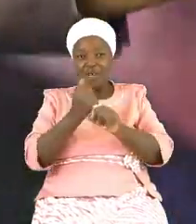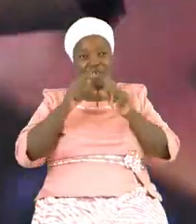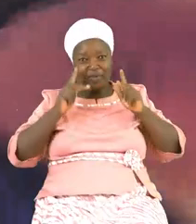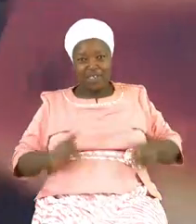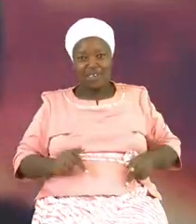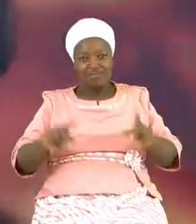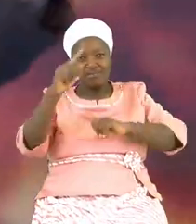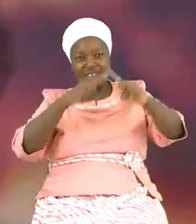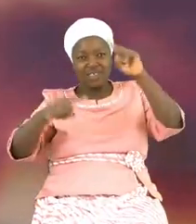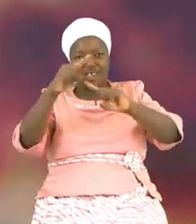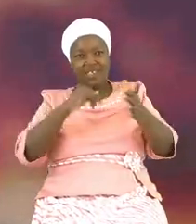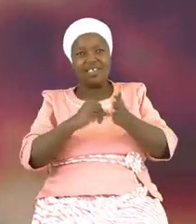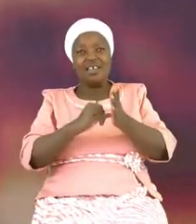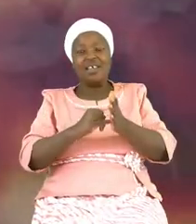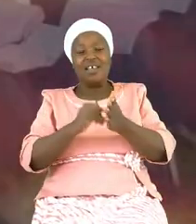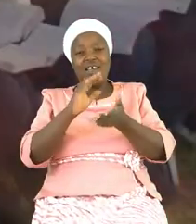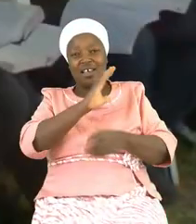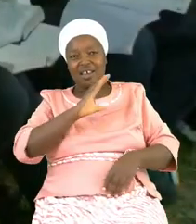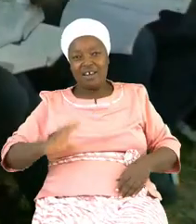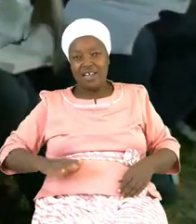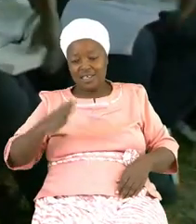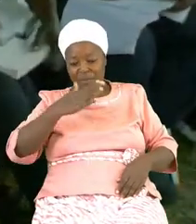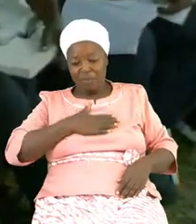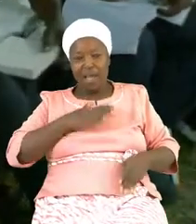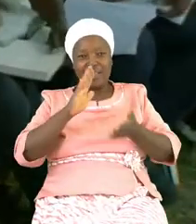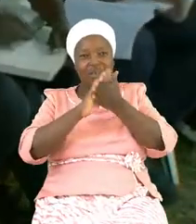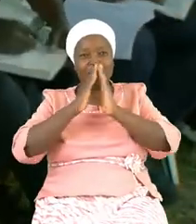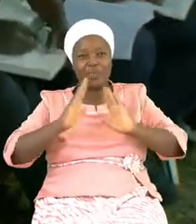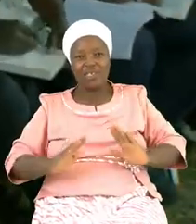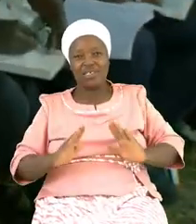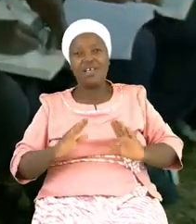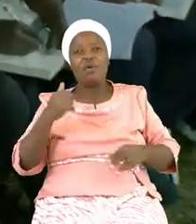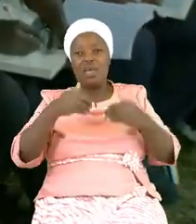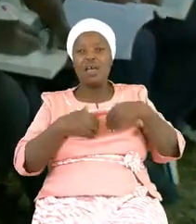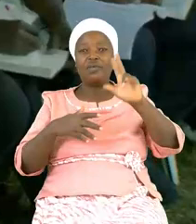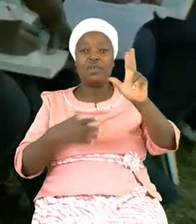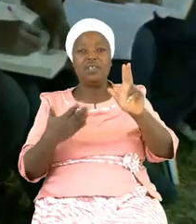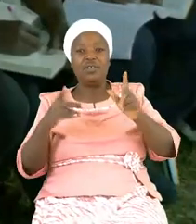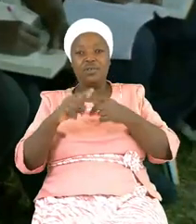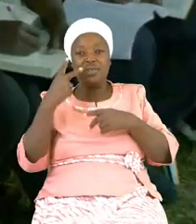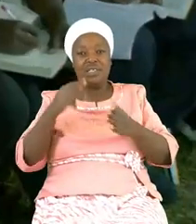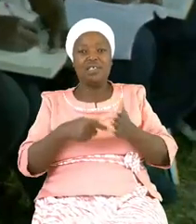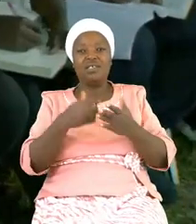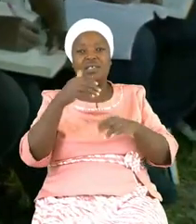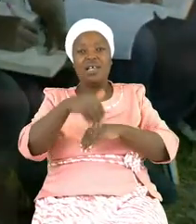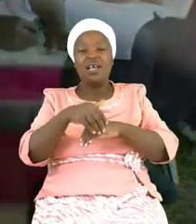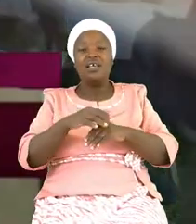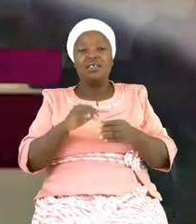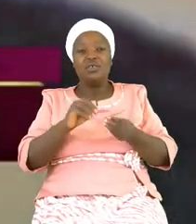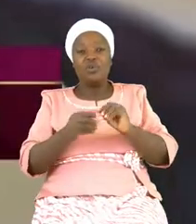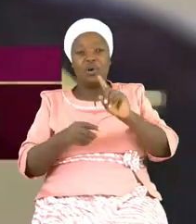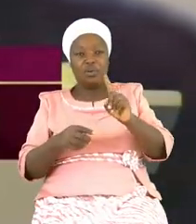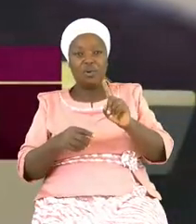Christ, my peace. Three things we're looking at tonight. Look at this. Number one, true reconciliation